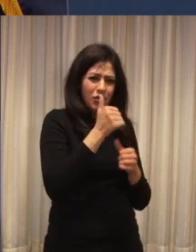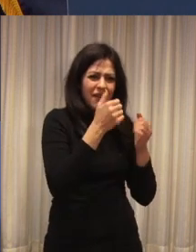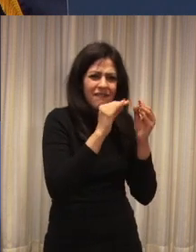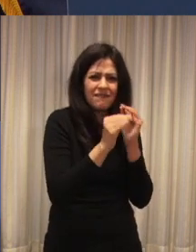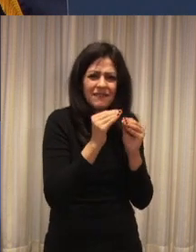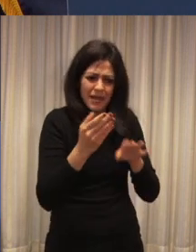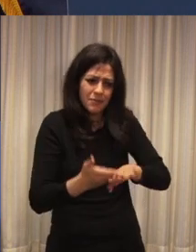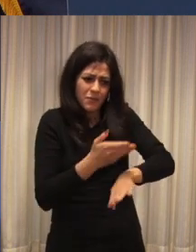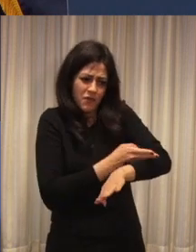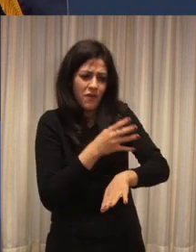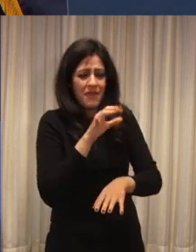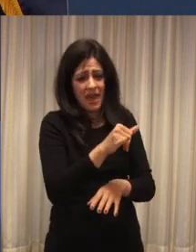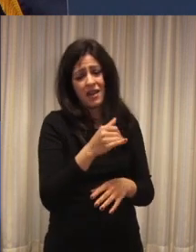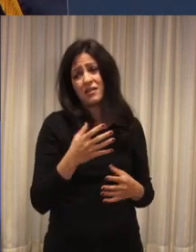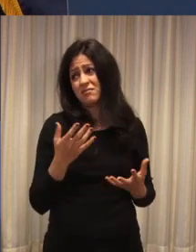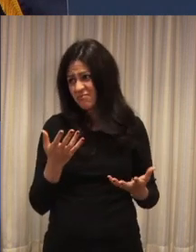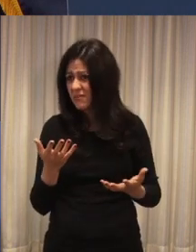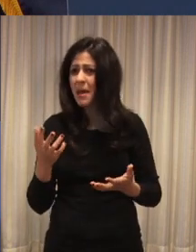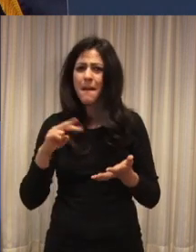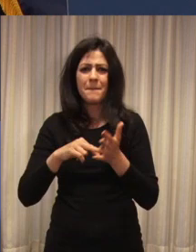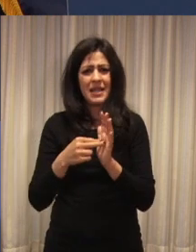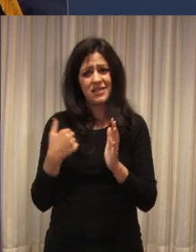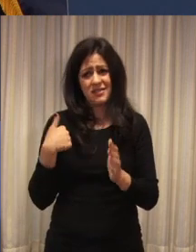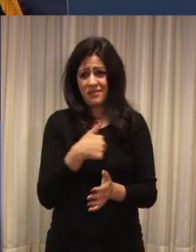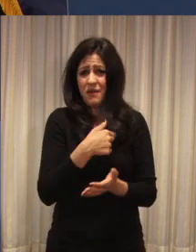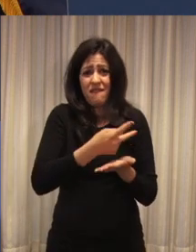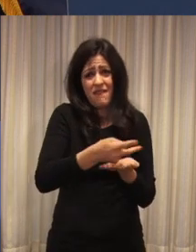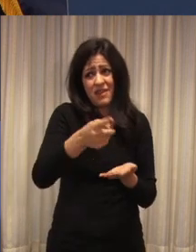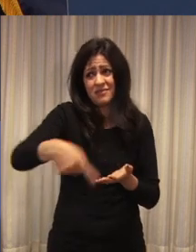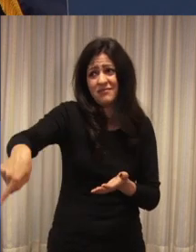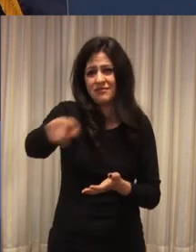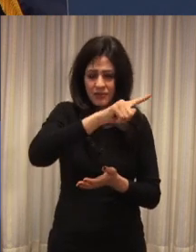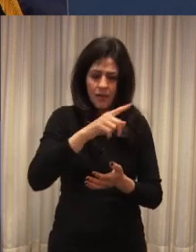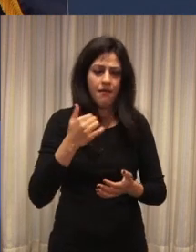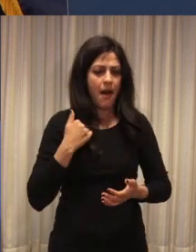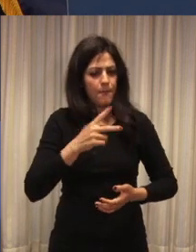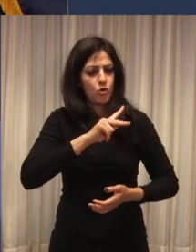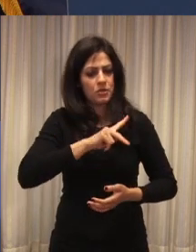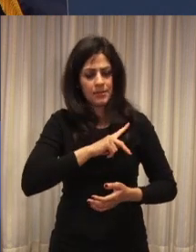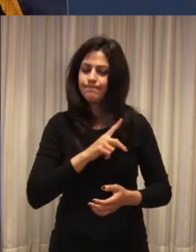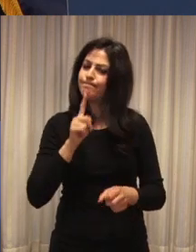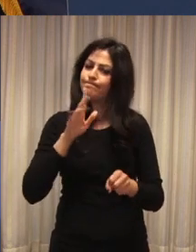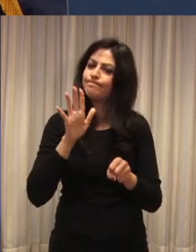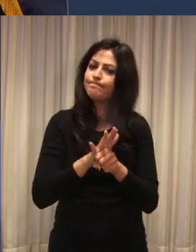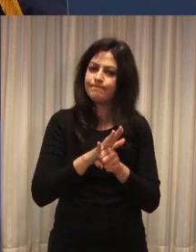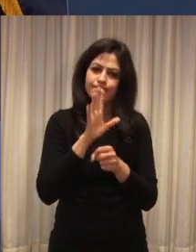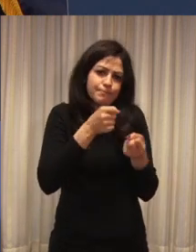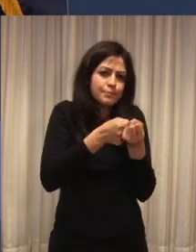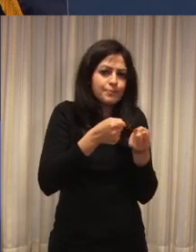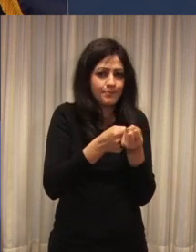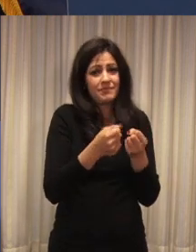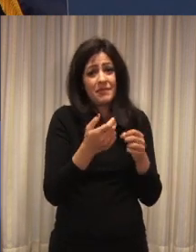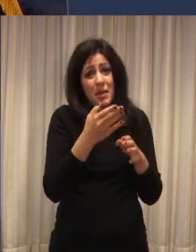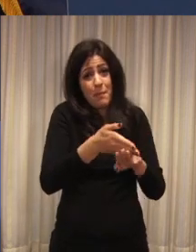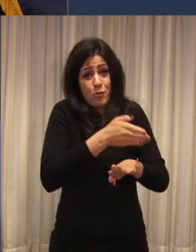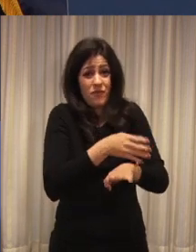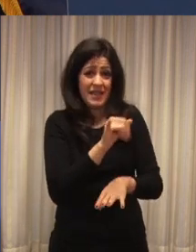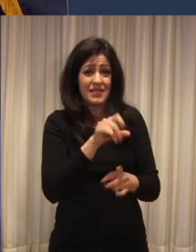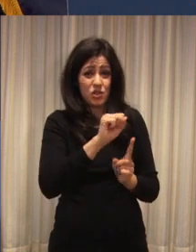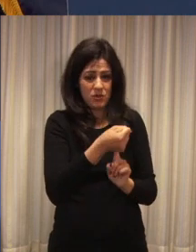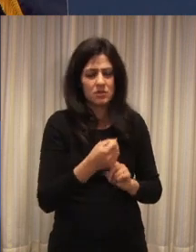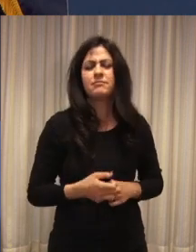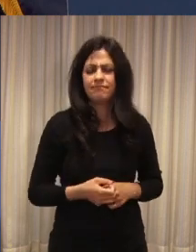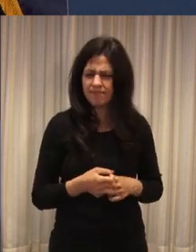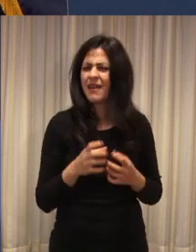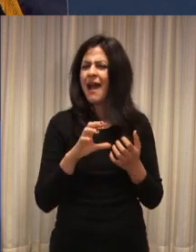by everyone in the county, and that's something that I'm personally very committed to and focused on. So how are